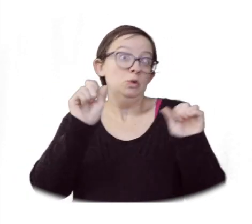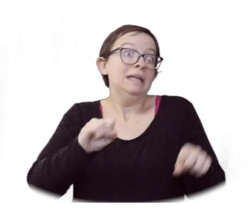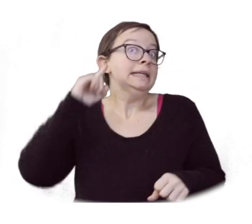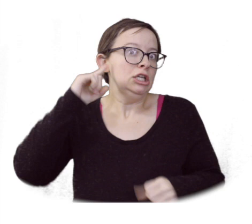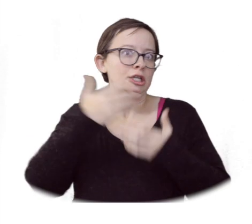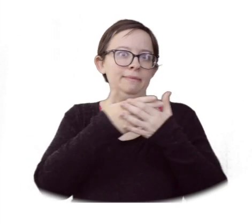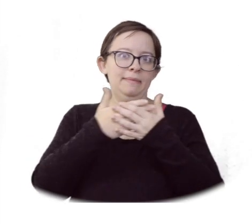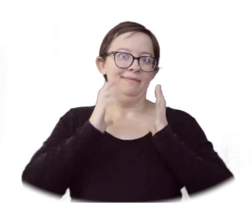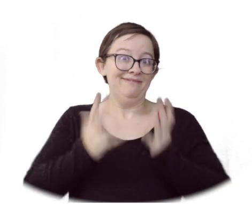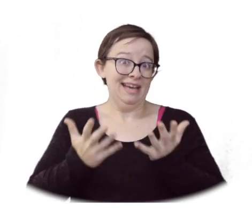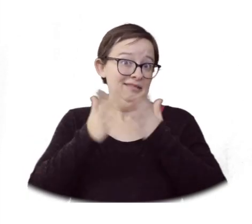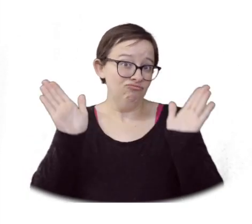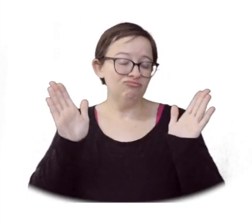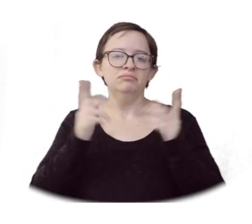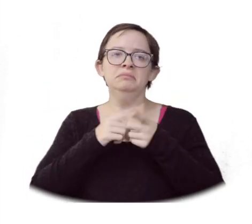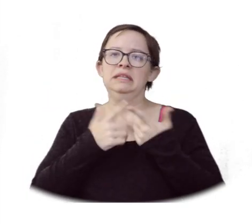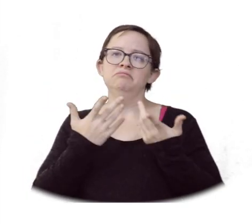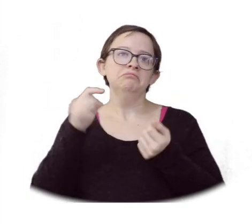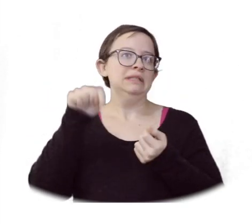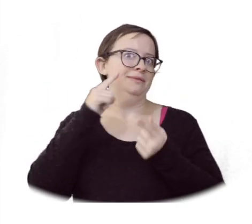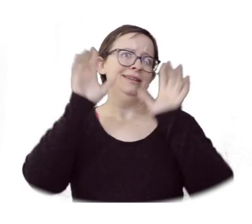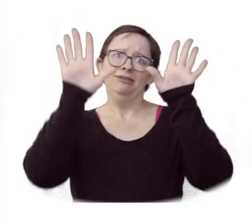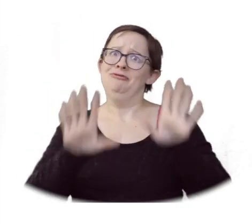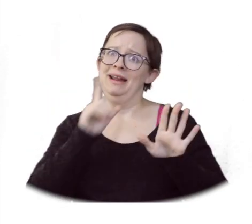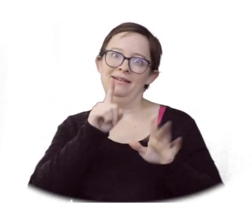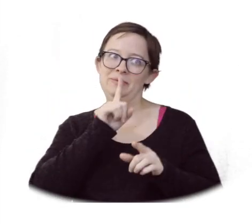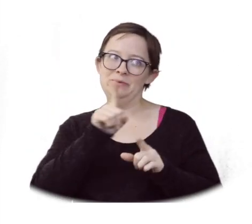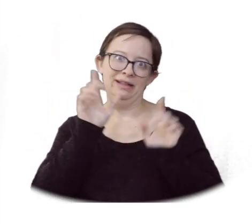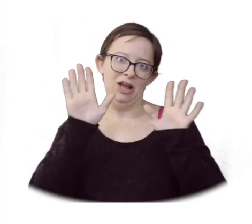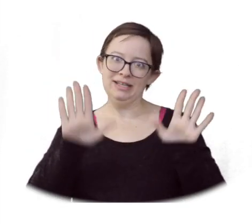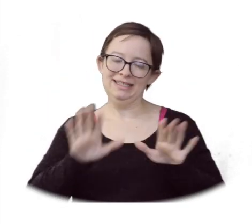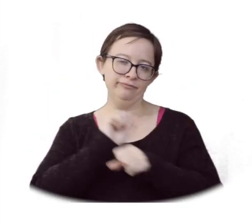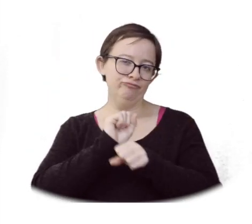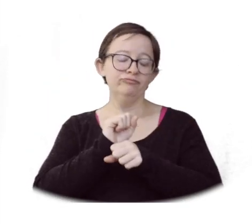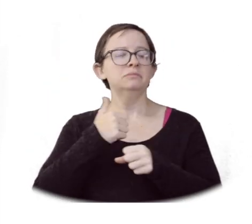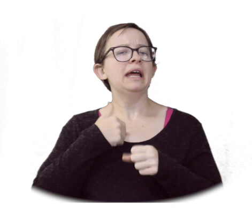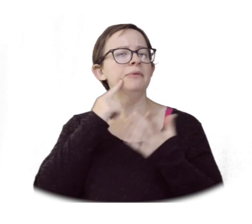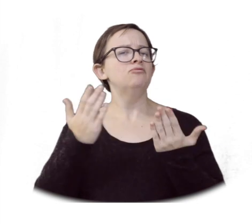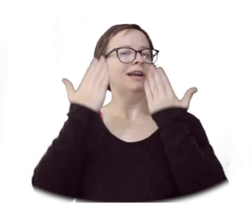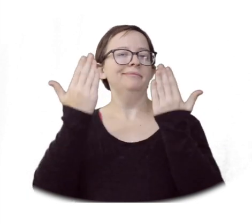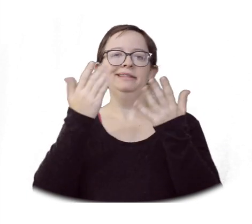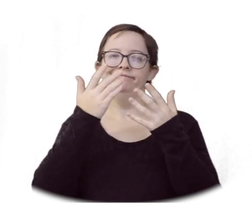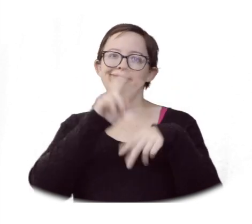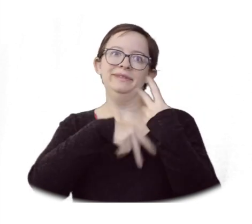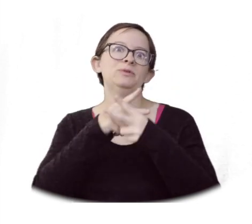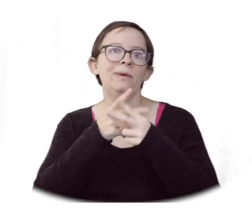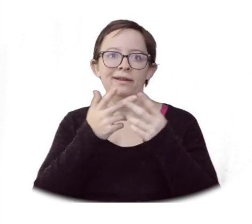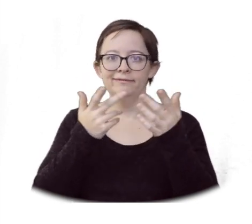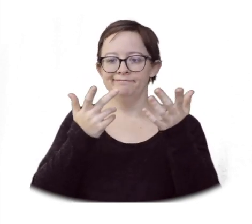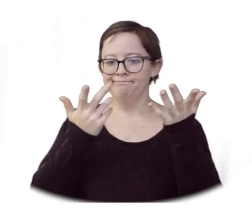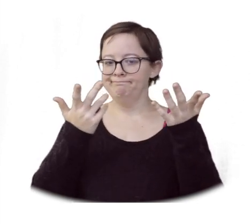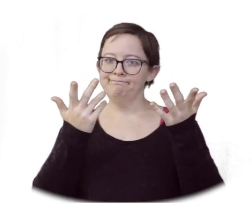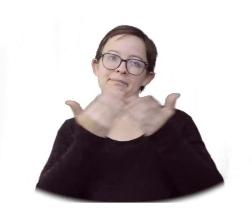not a big deal and you could just hear the baby in general, then this one is amazing and it works really great. So, but I would recommend some